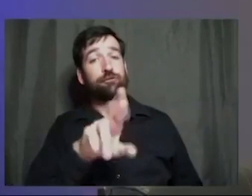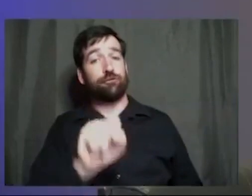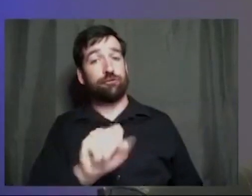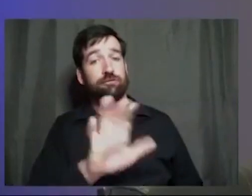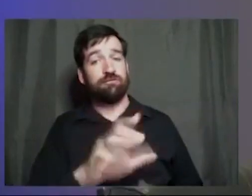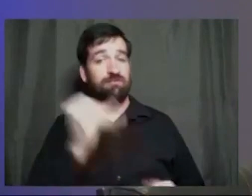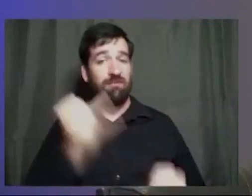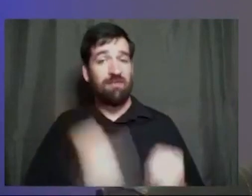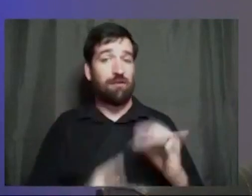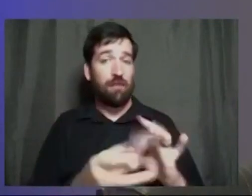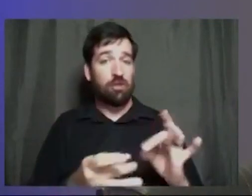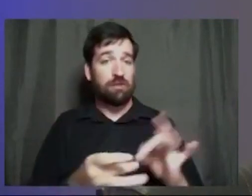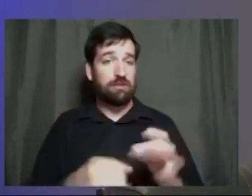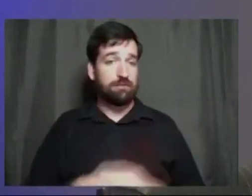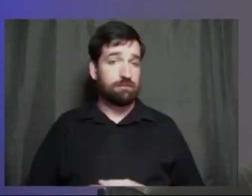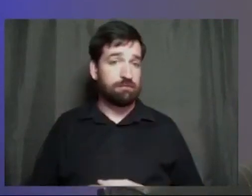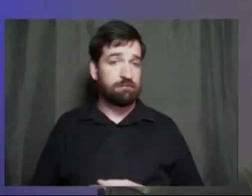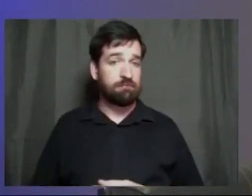got?